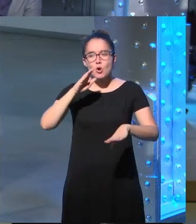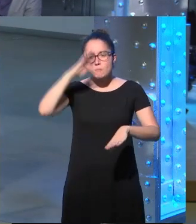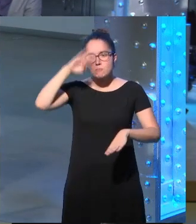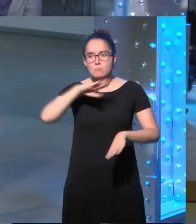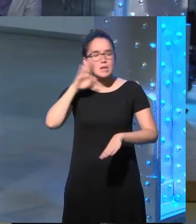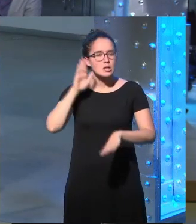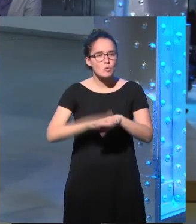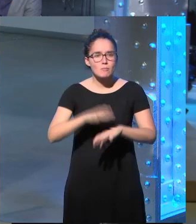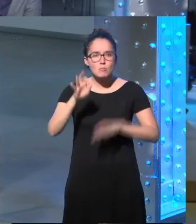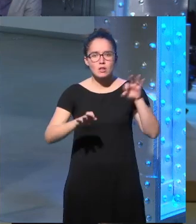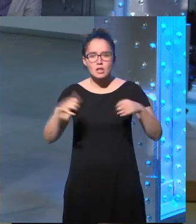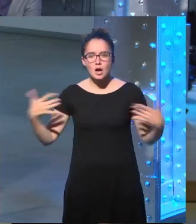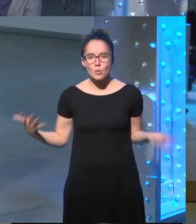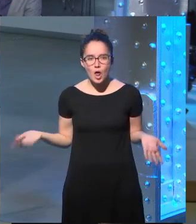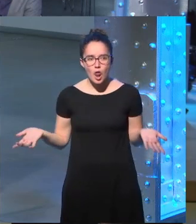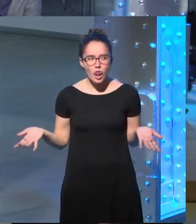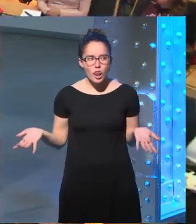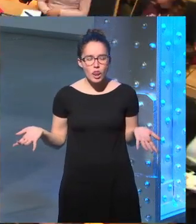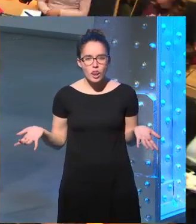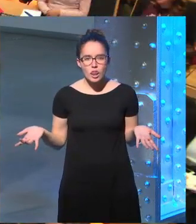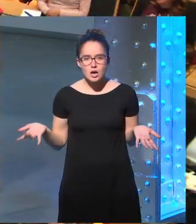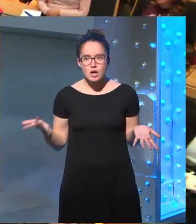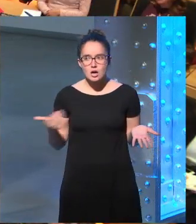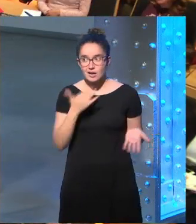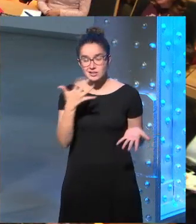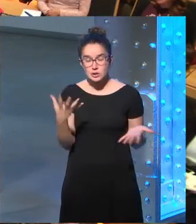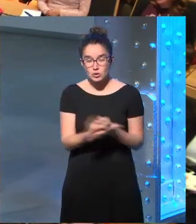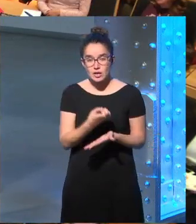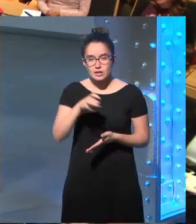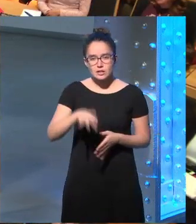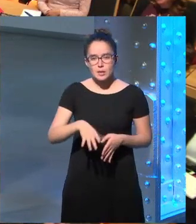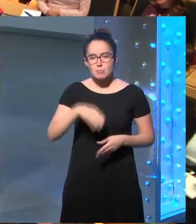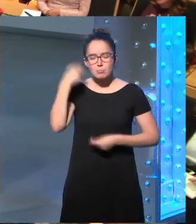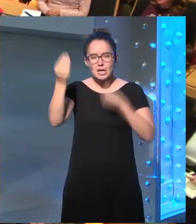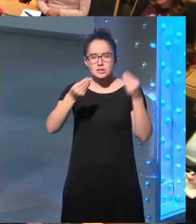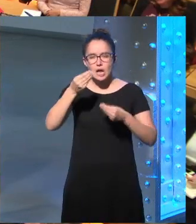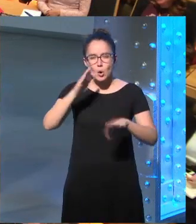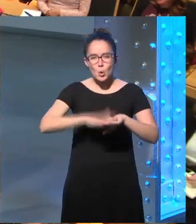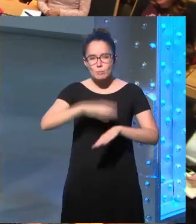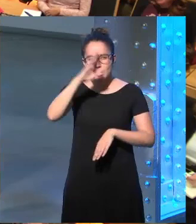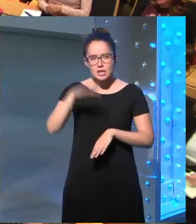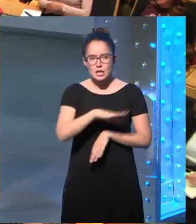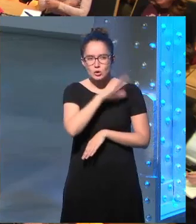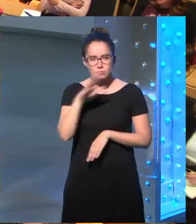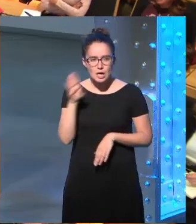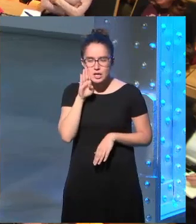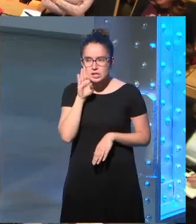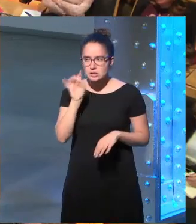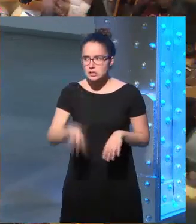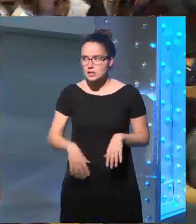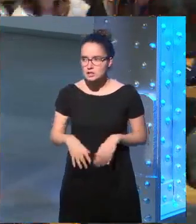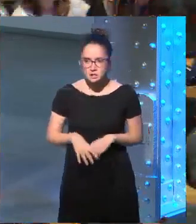father, and I wanted to ask, what's our share of guilt as parents? Who thinks that in Spain